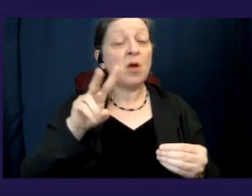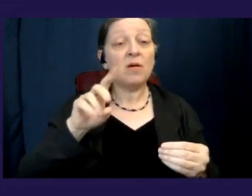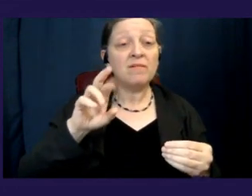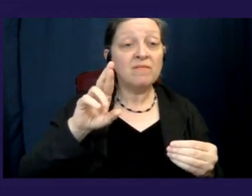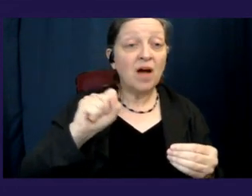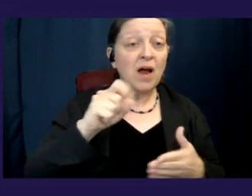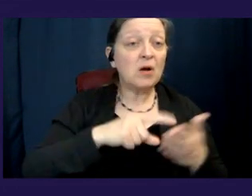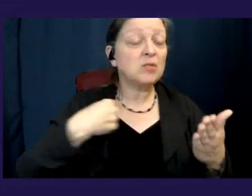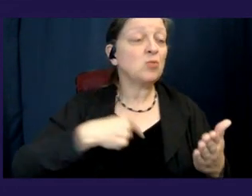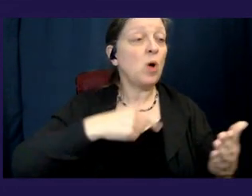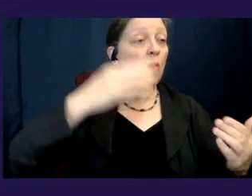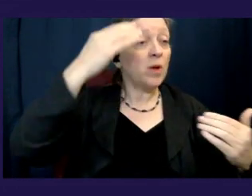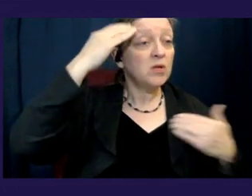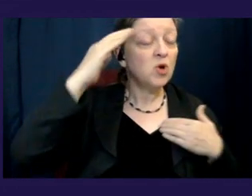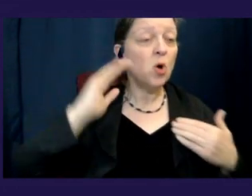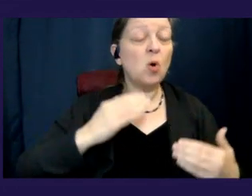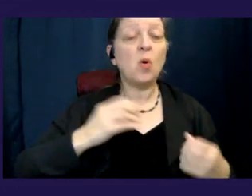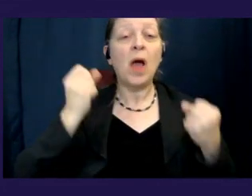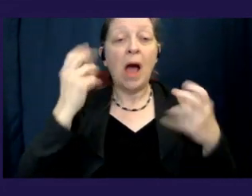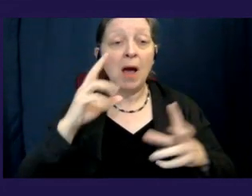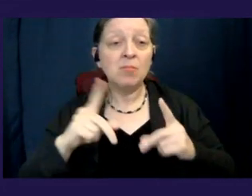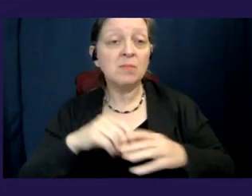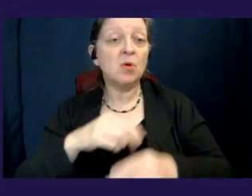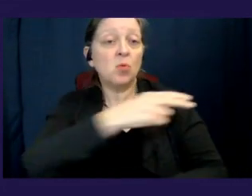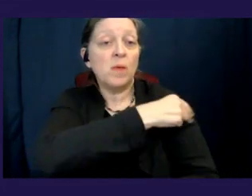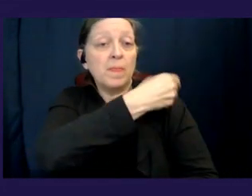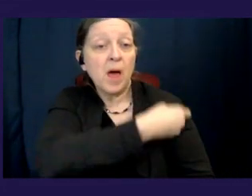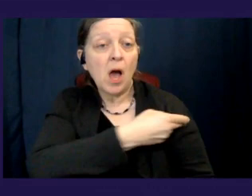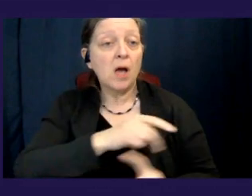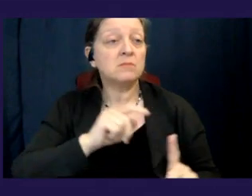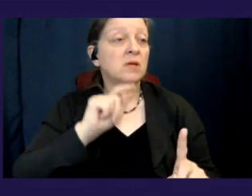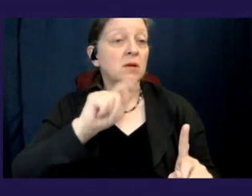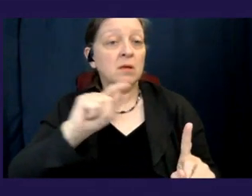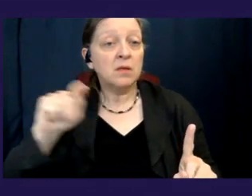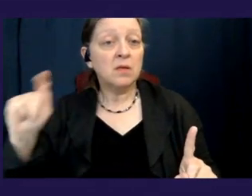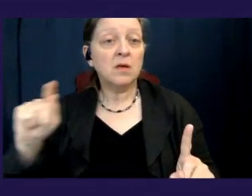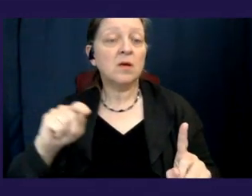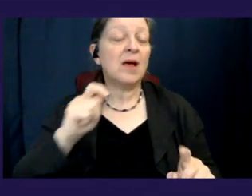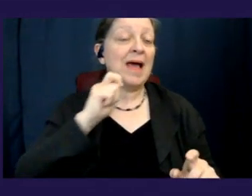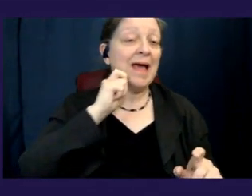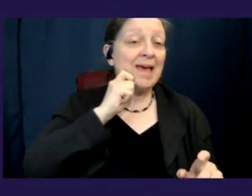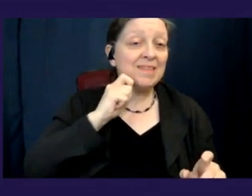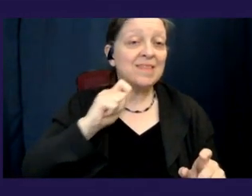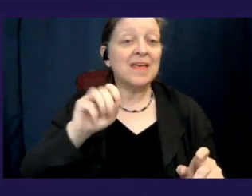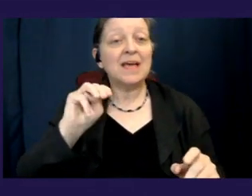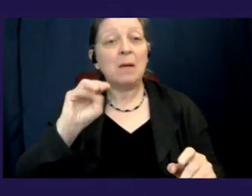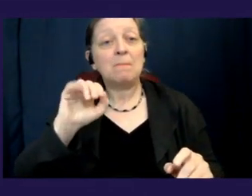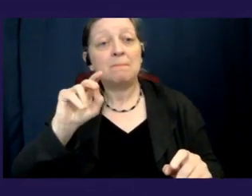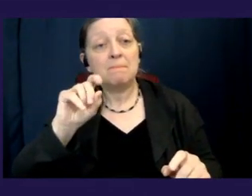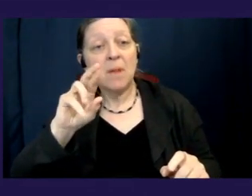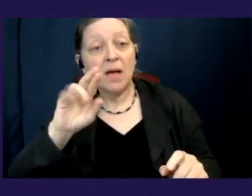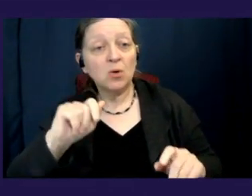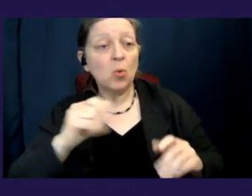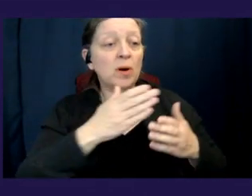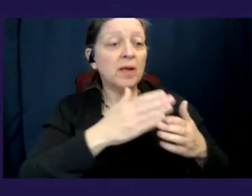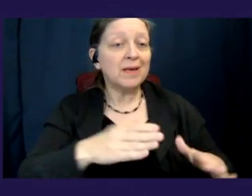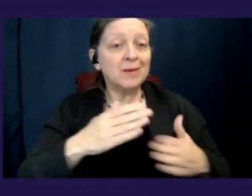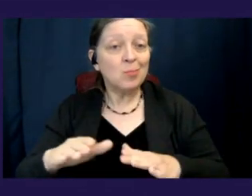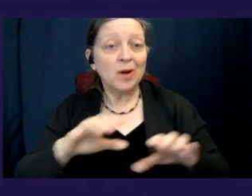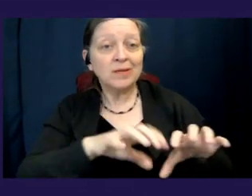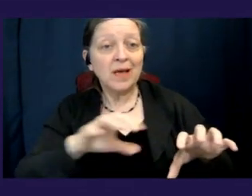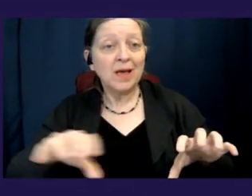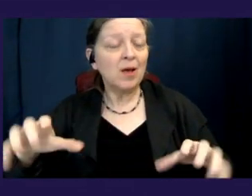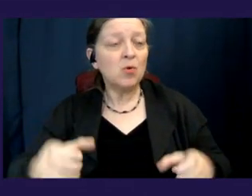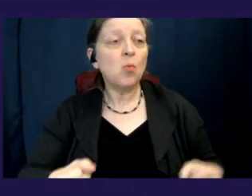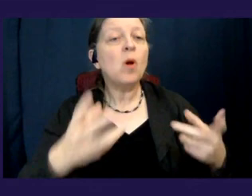minority breakdown was. So we put up dashboards that we would update on a daily basis on our website that anyone could